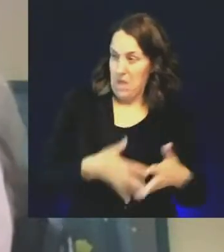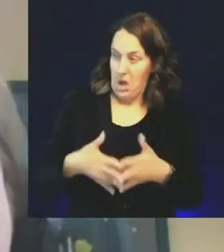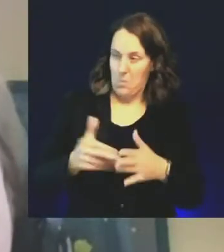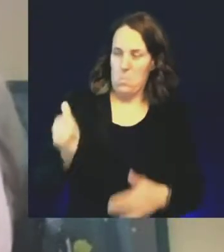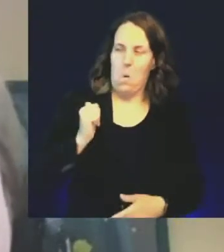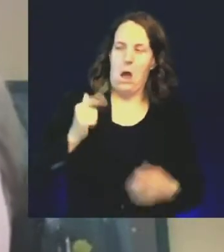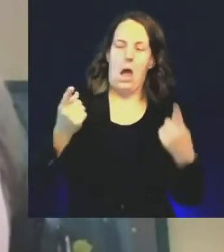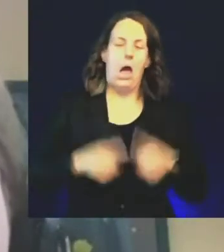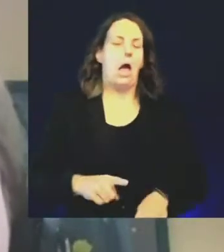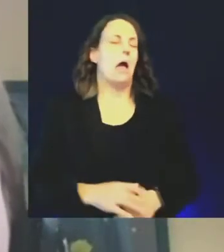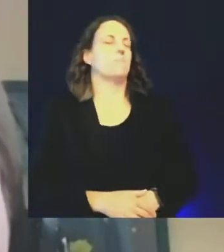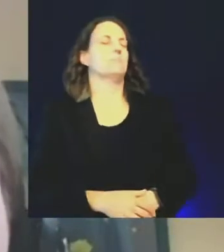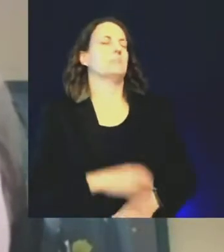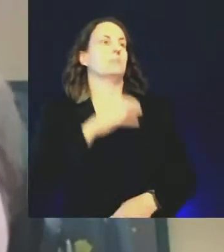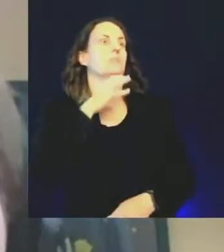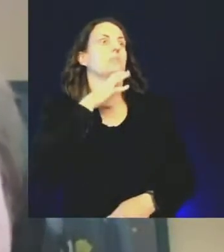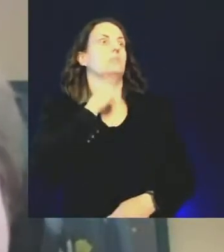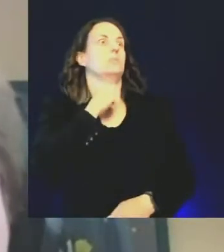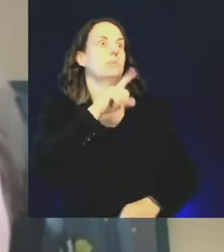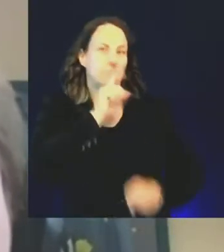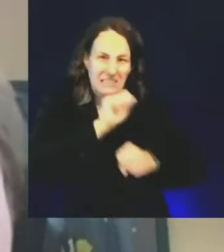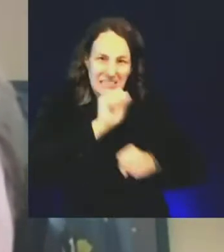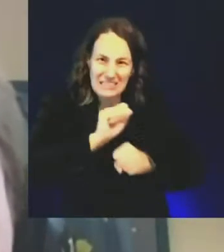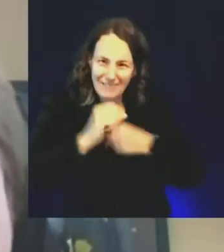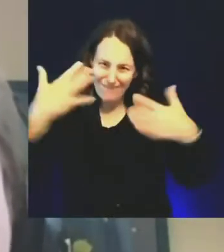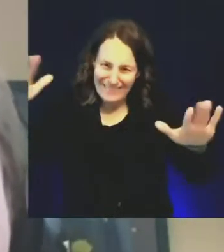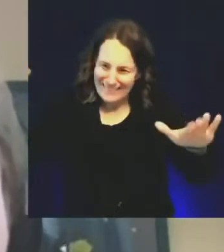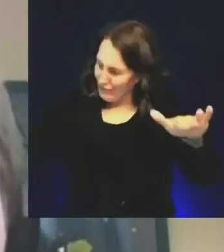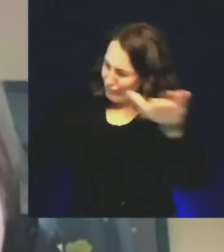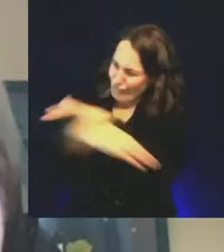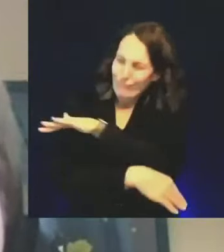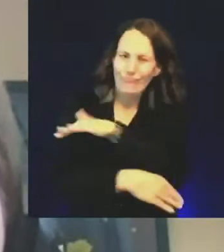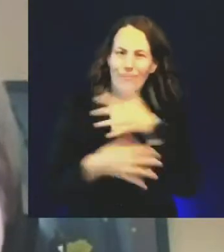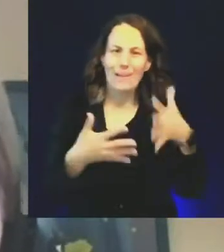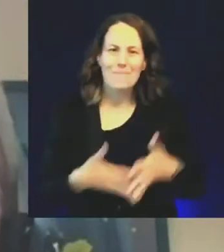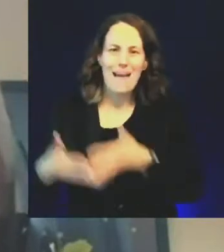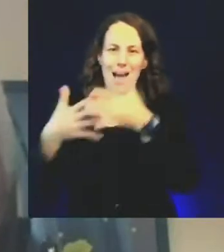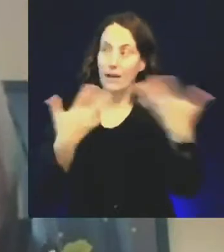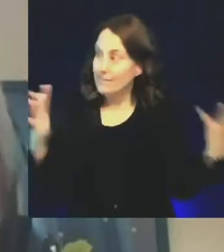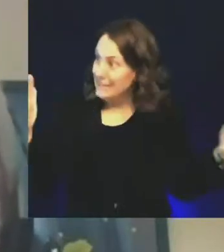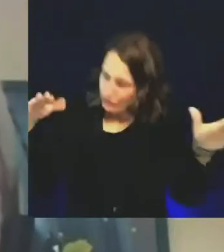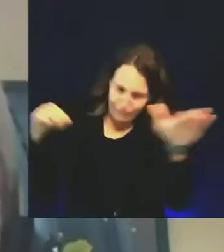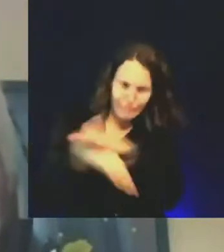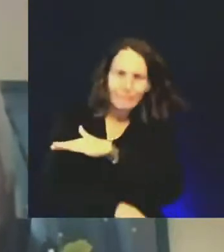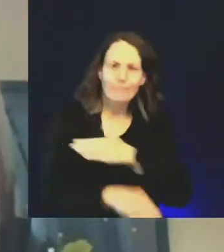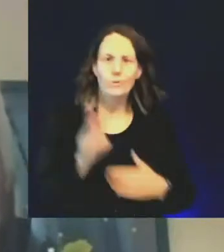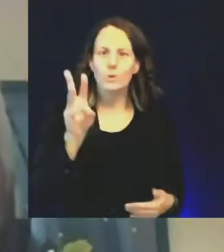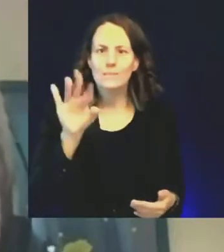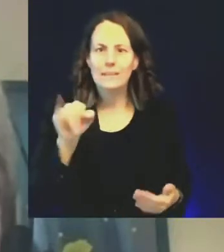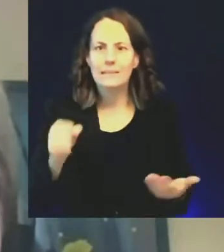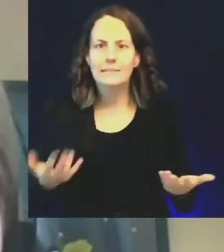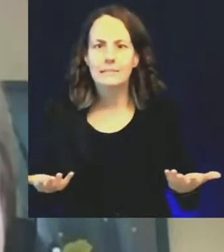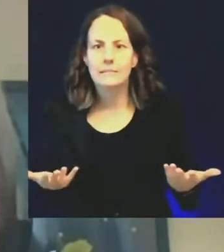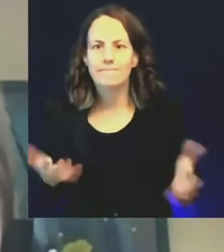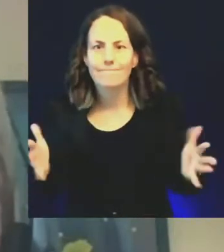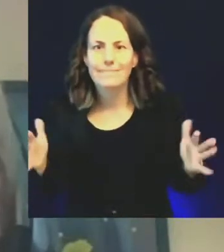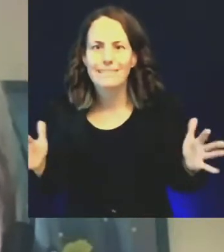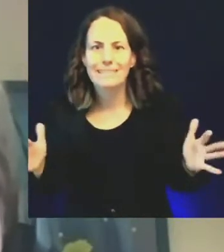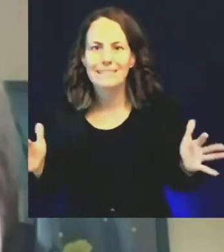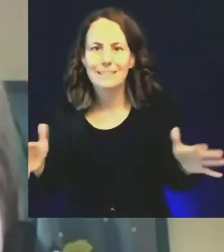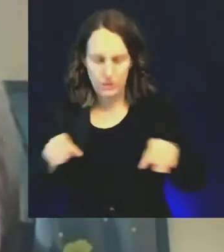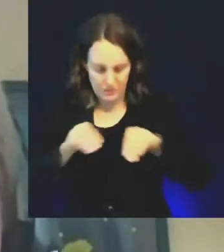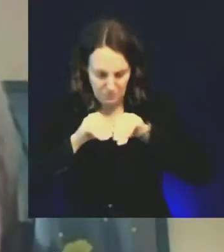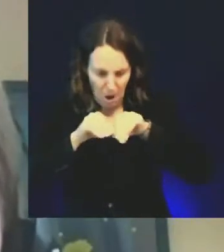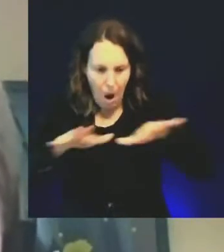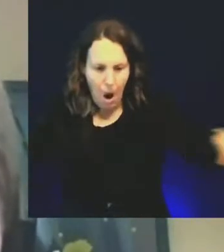it didn't come that bad to us in April of 2020. And then We had a surge that outpaced most